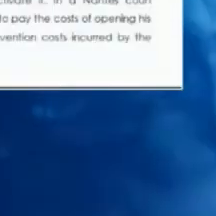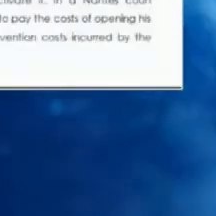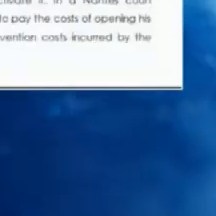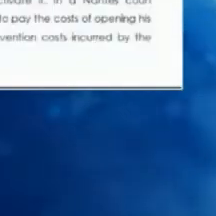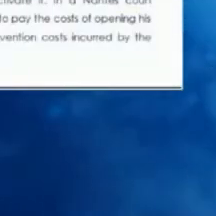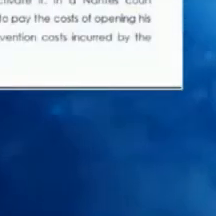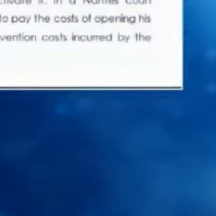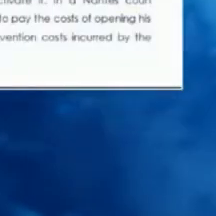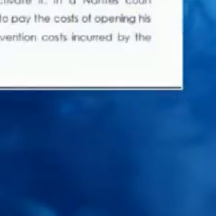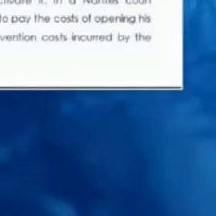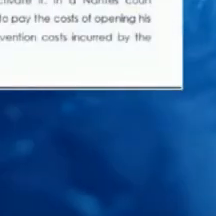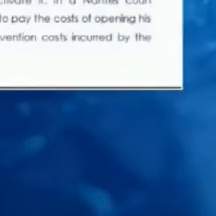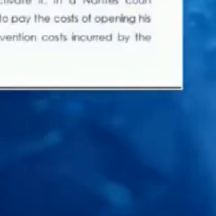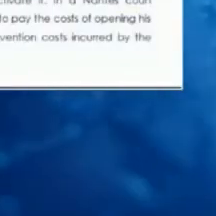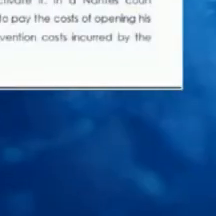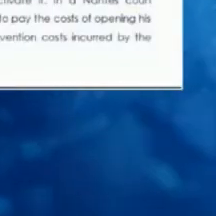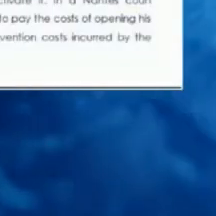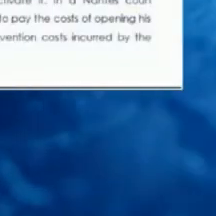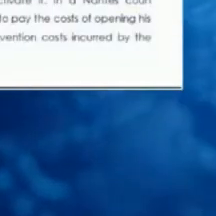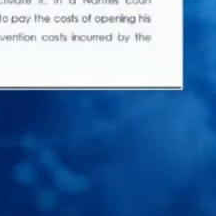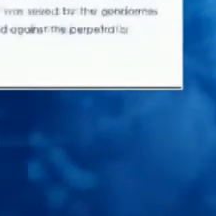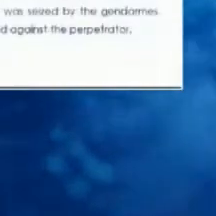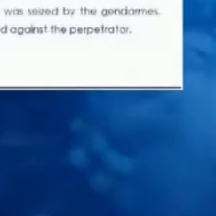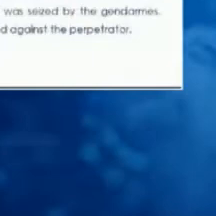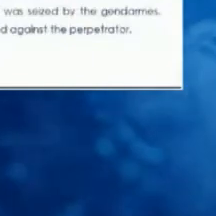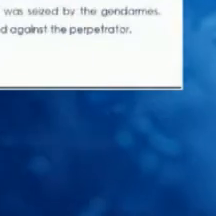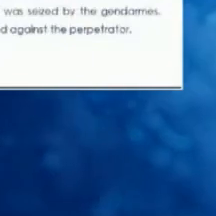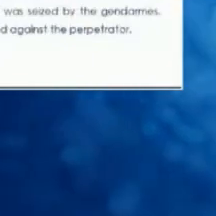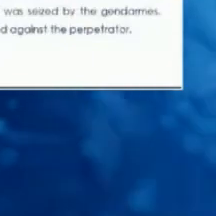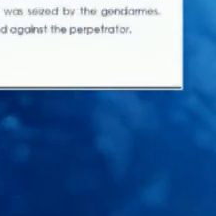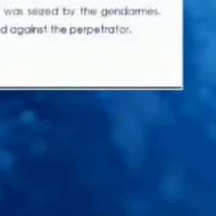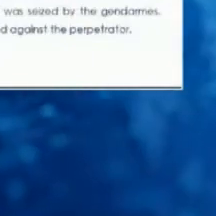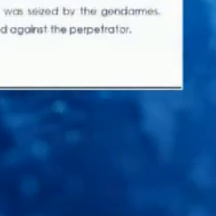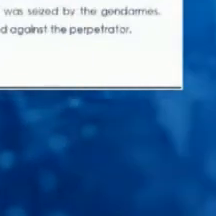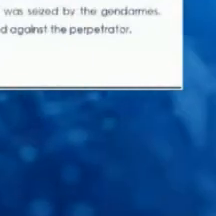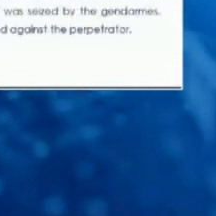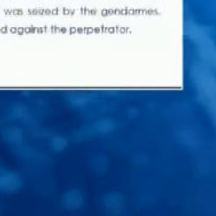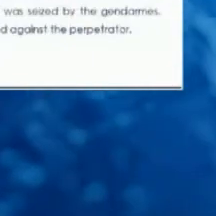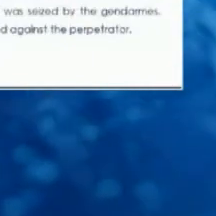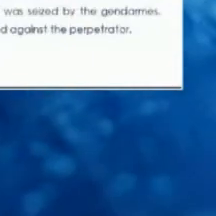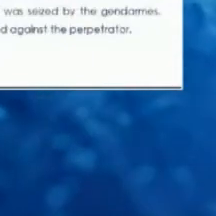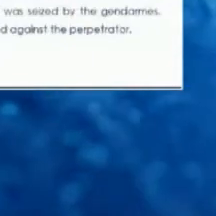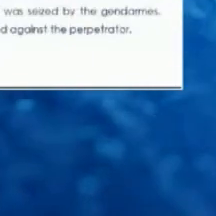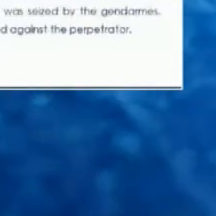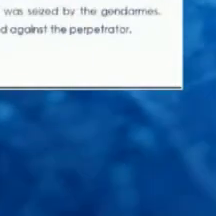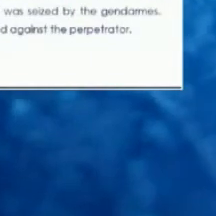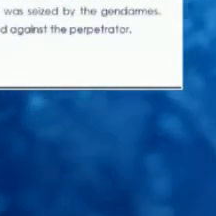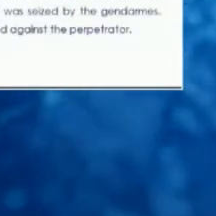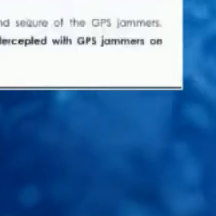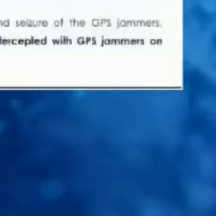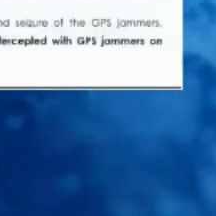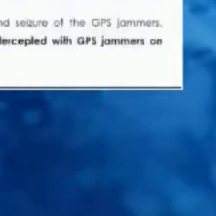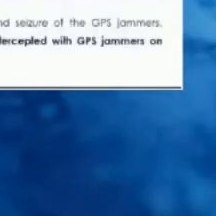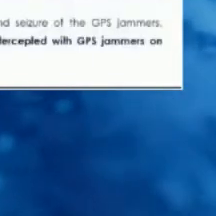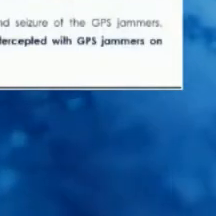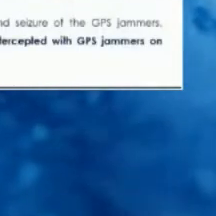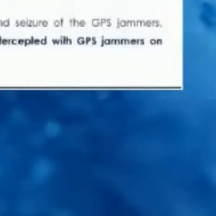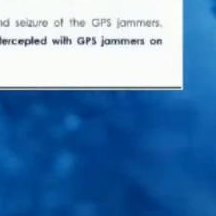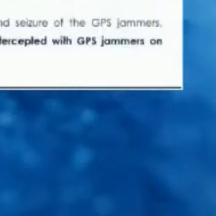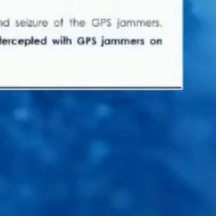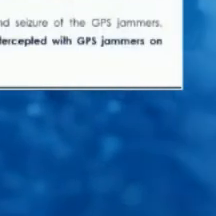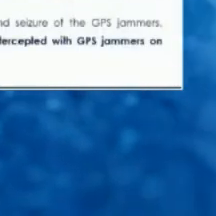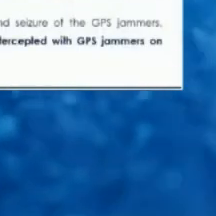Usually it is the general aviation service which has a problem, but it can also be